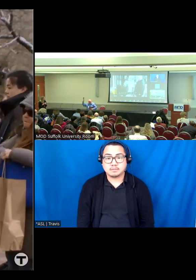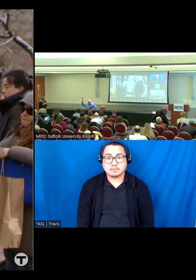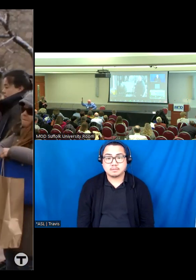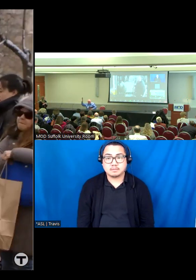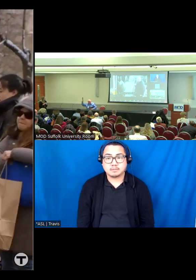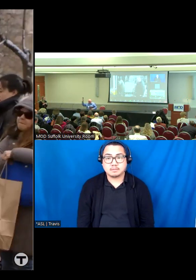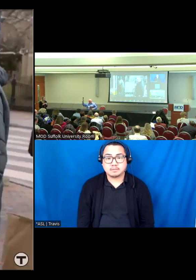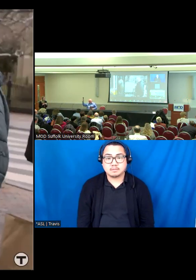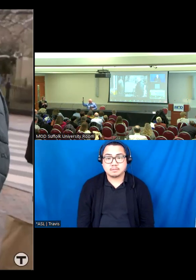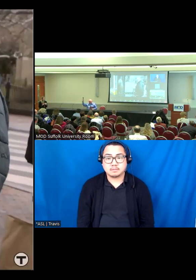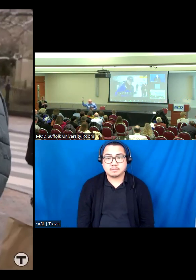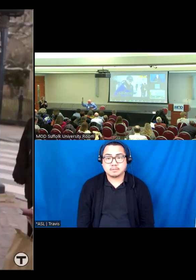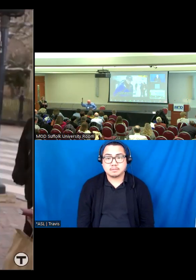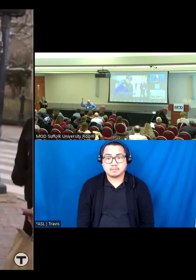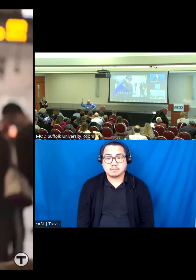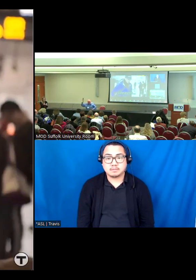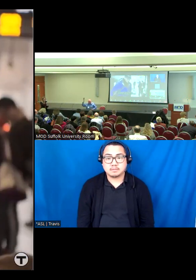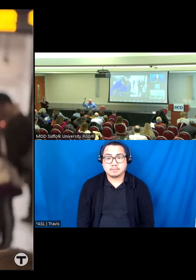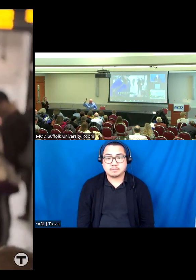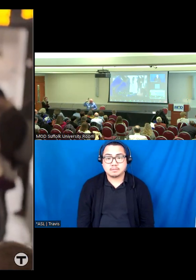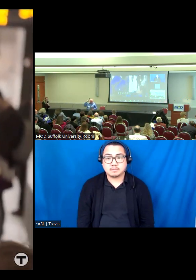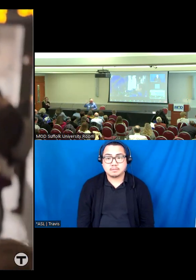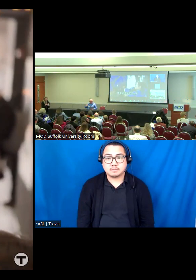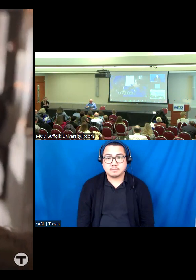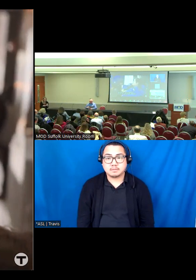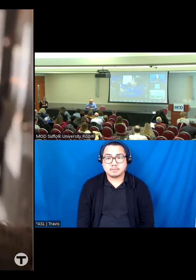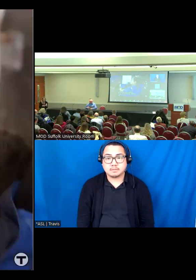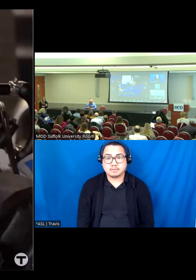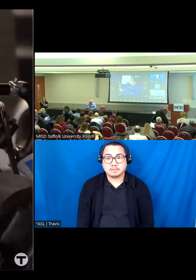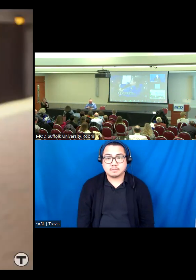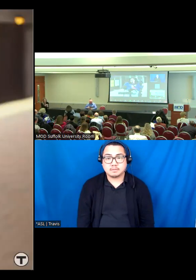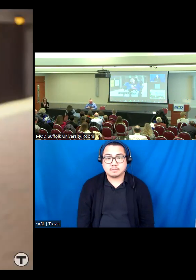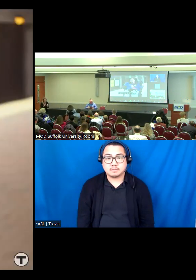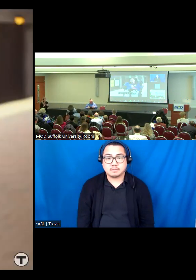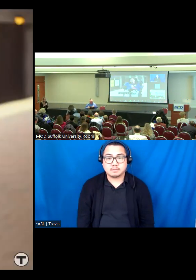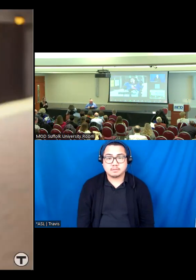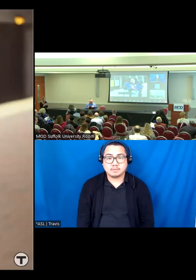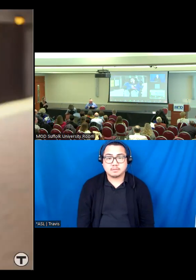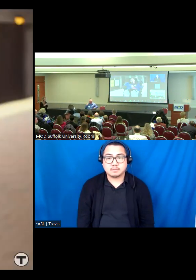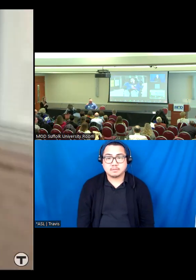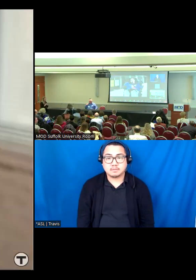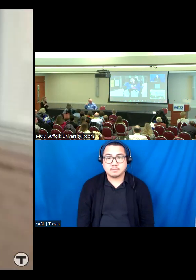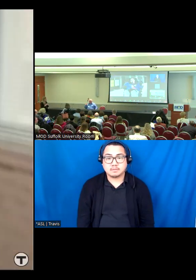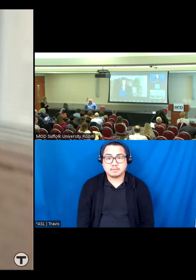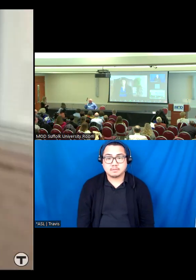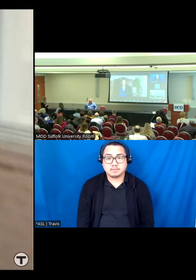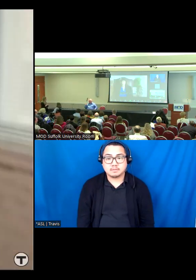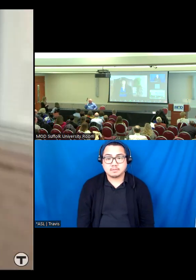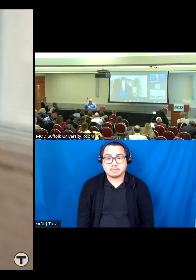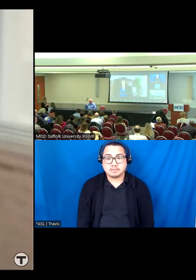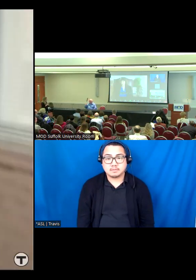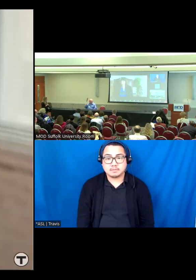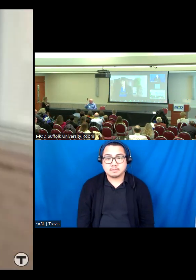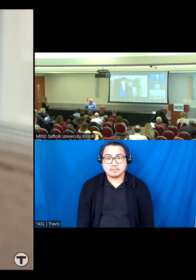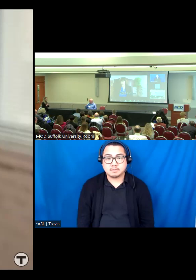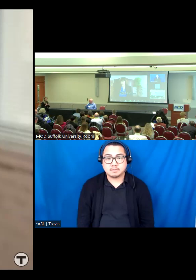better way to bring this situation to a better life for disabled people. I would call the bulk